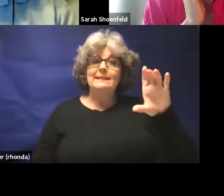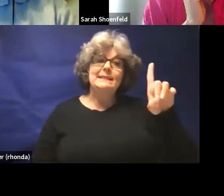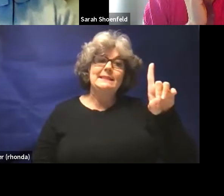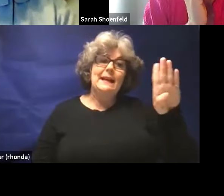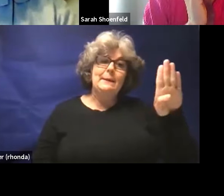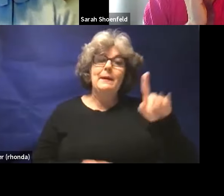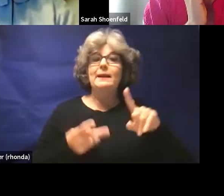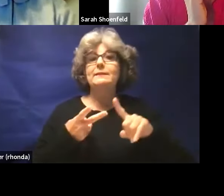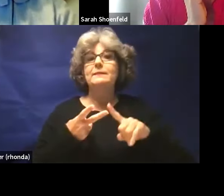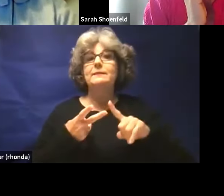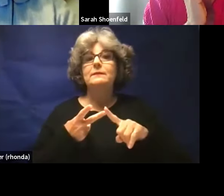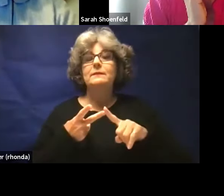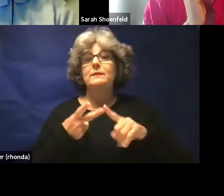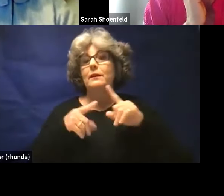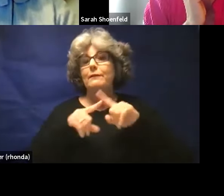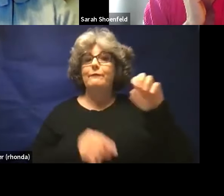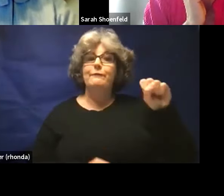for sales.